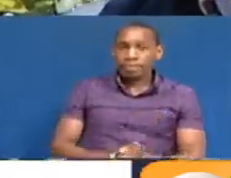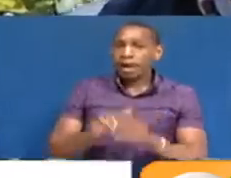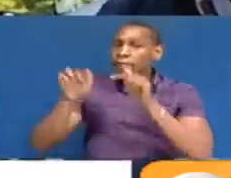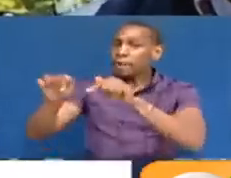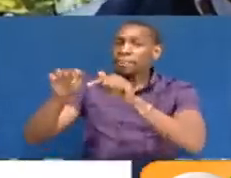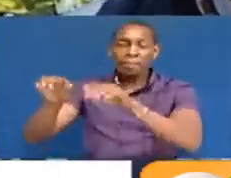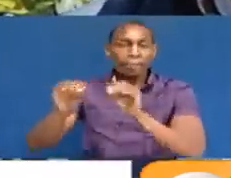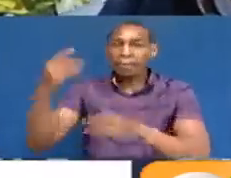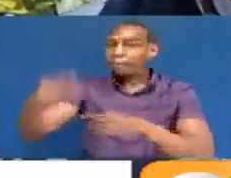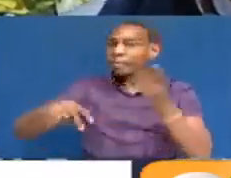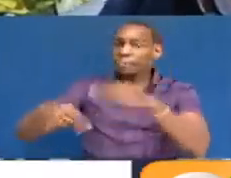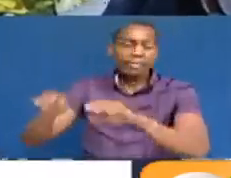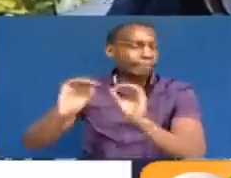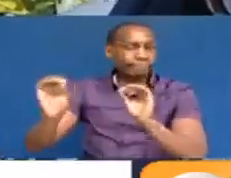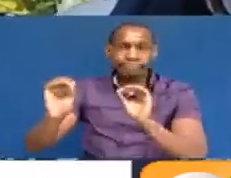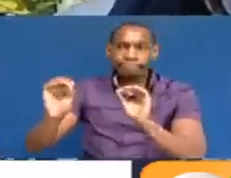Hakupigiwa kelele, hakuchapwa.